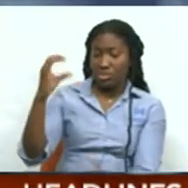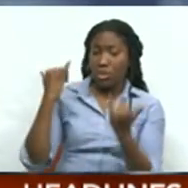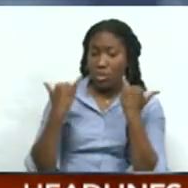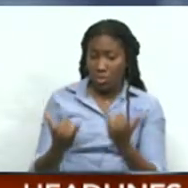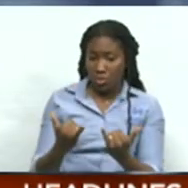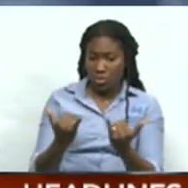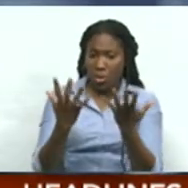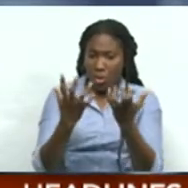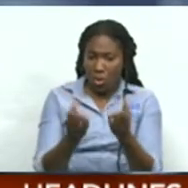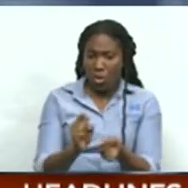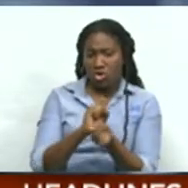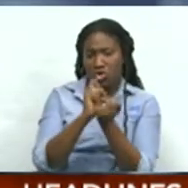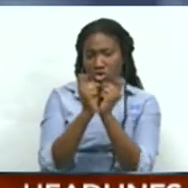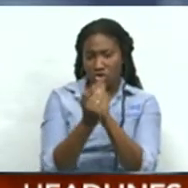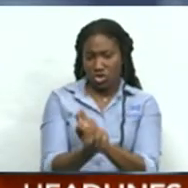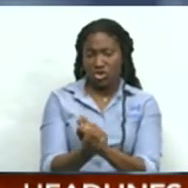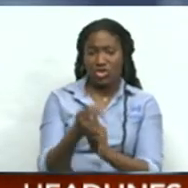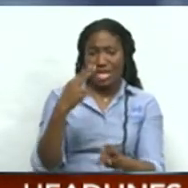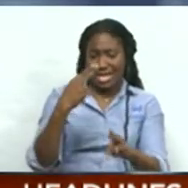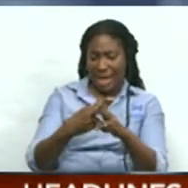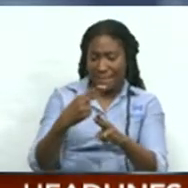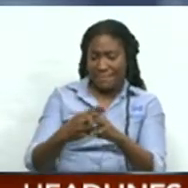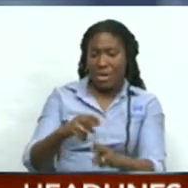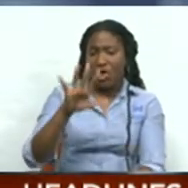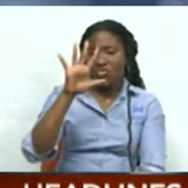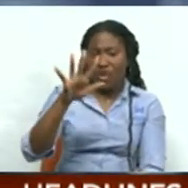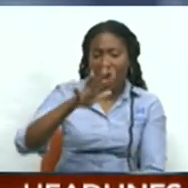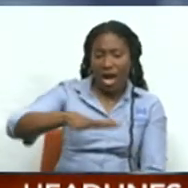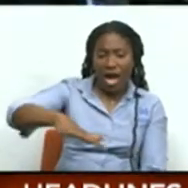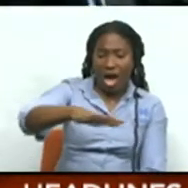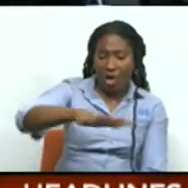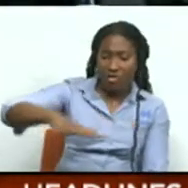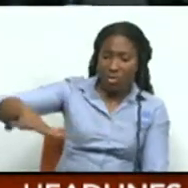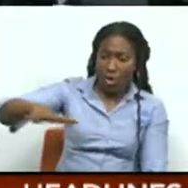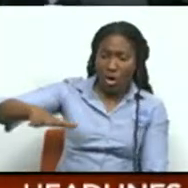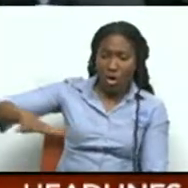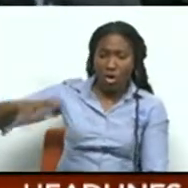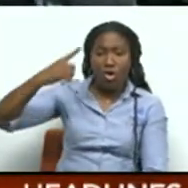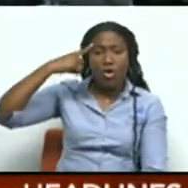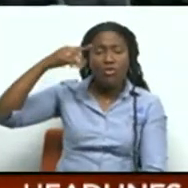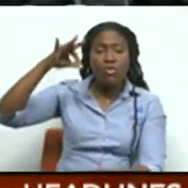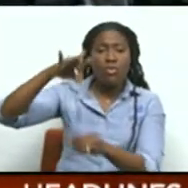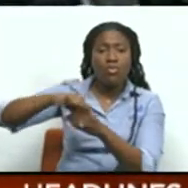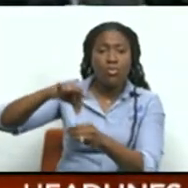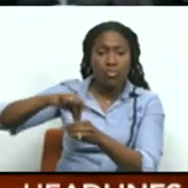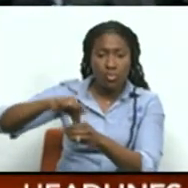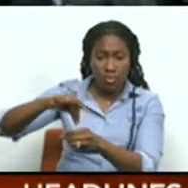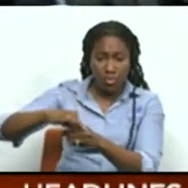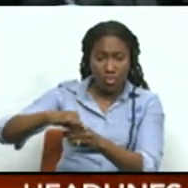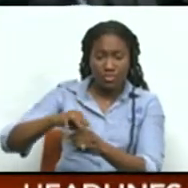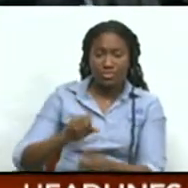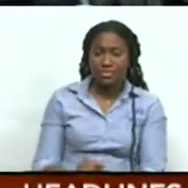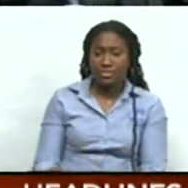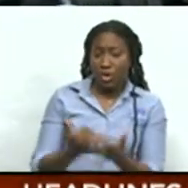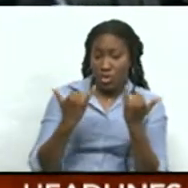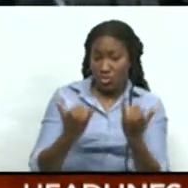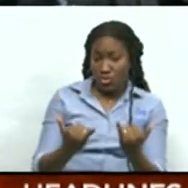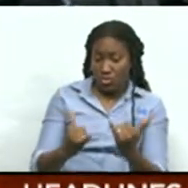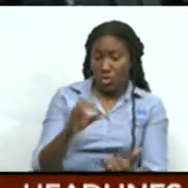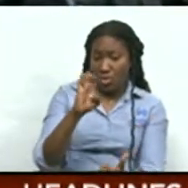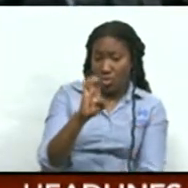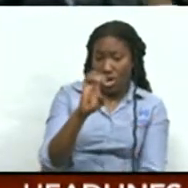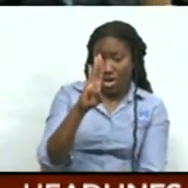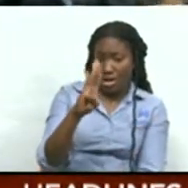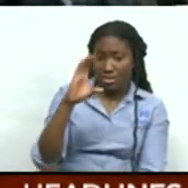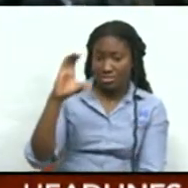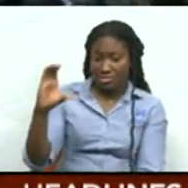names of five constituencies and the transfer and creation of polling divisions. Government laid the EBC's review of Constituency Report